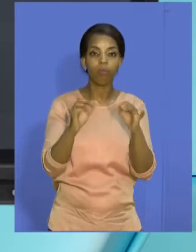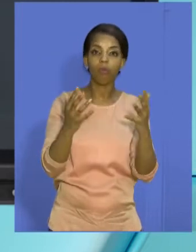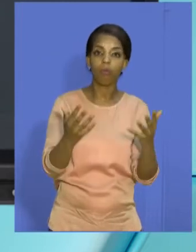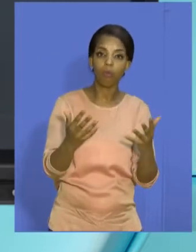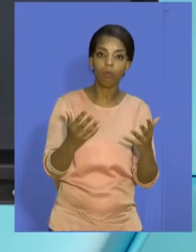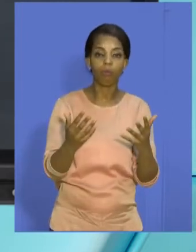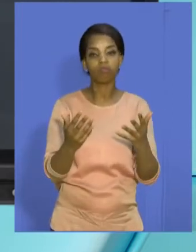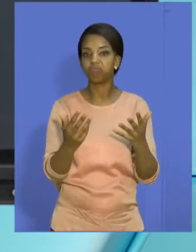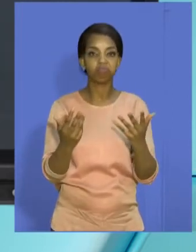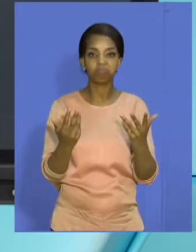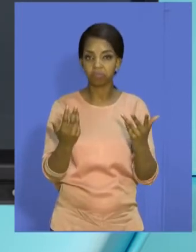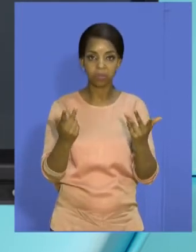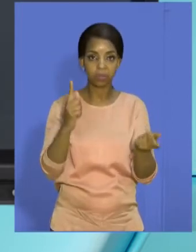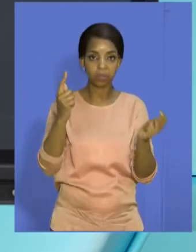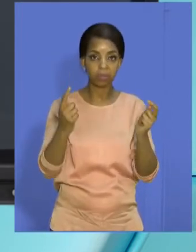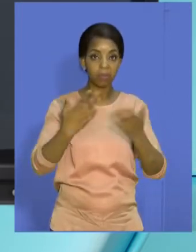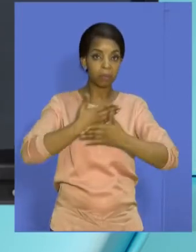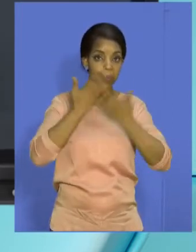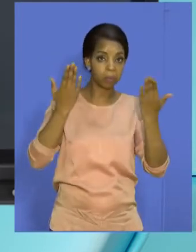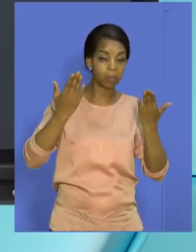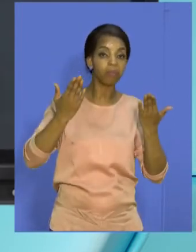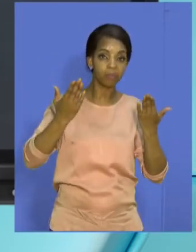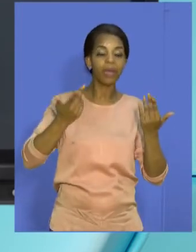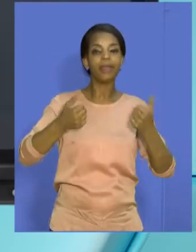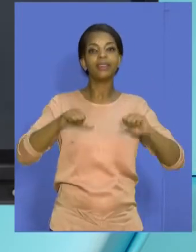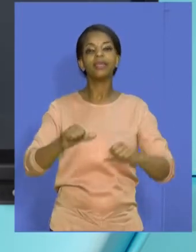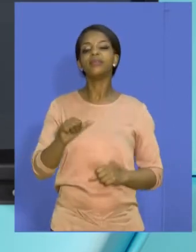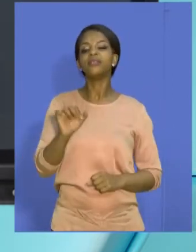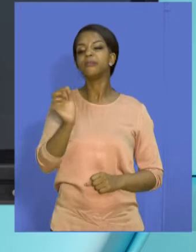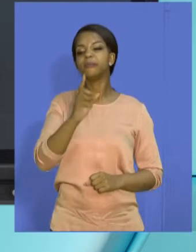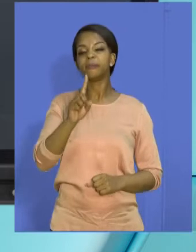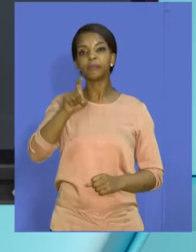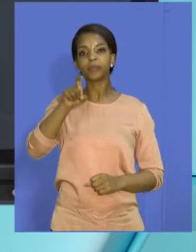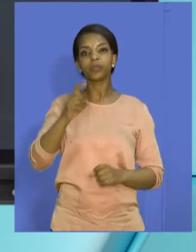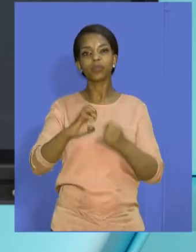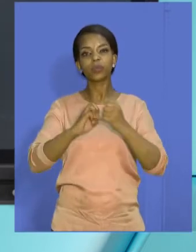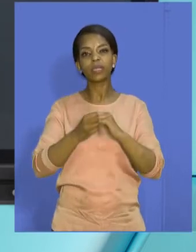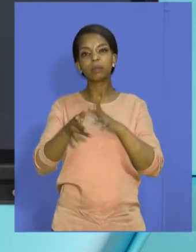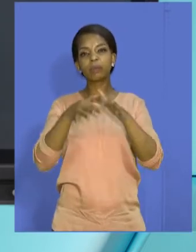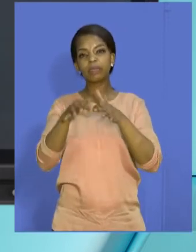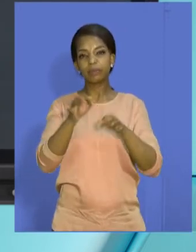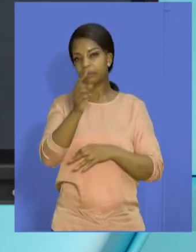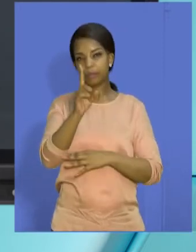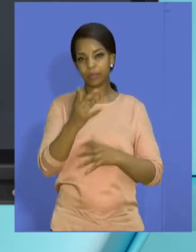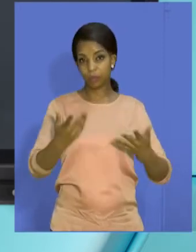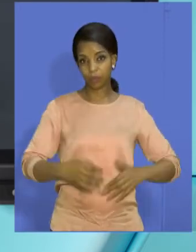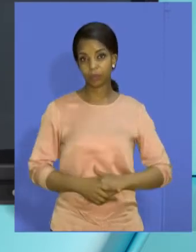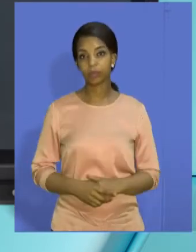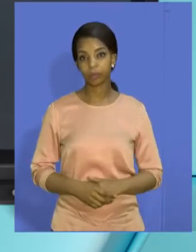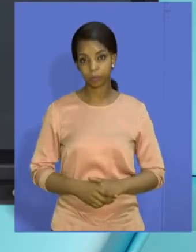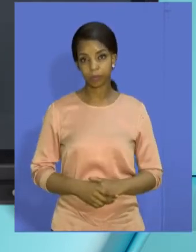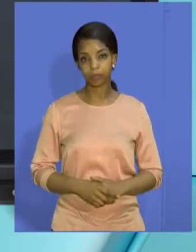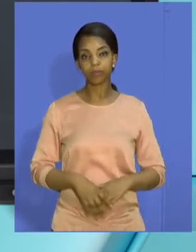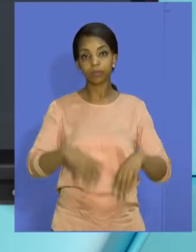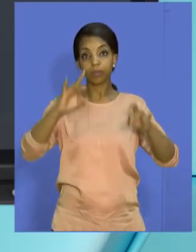change. If there is no change, then what concept are we trying to talk about here? So clearly you can see that